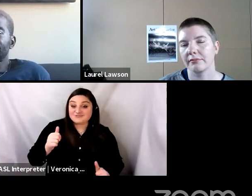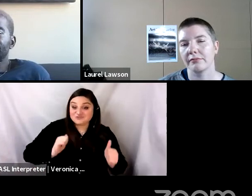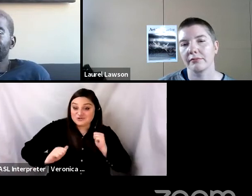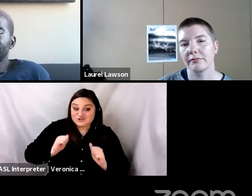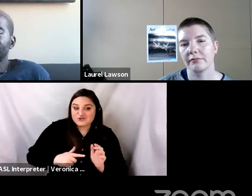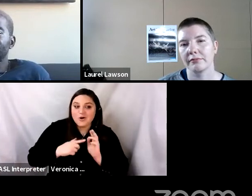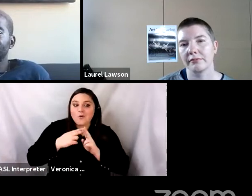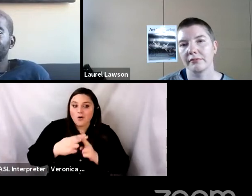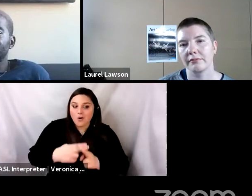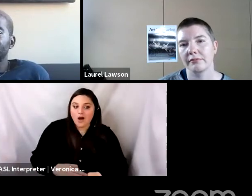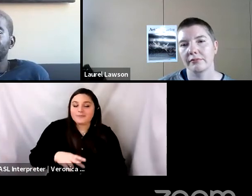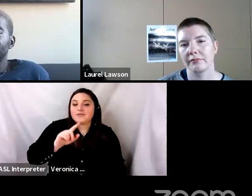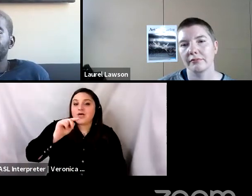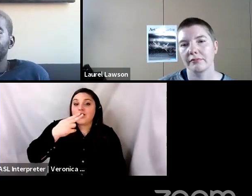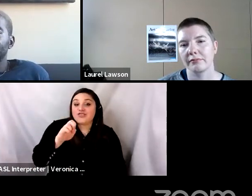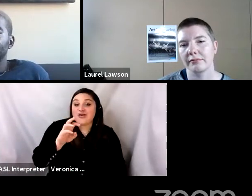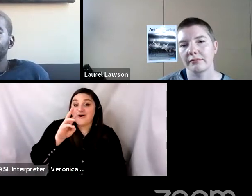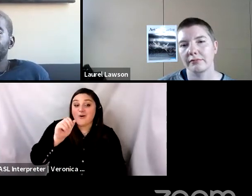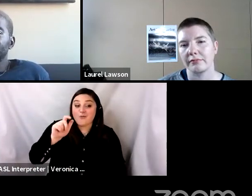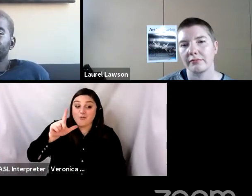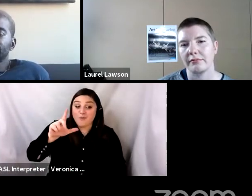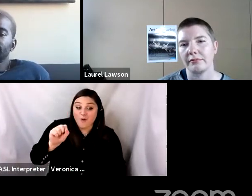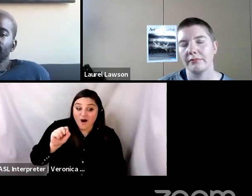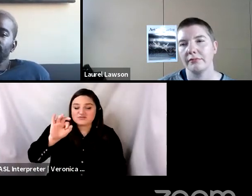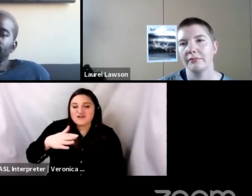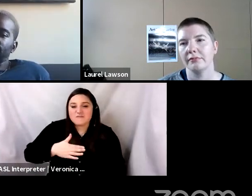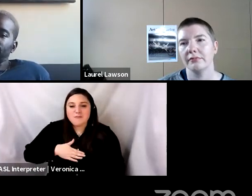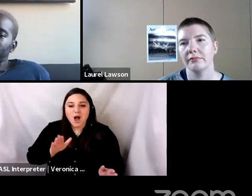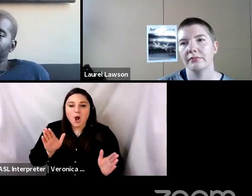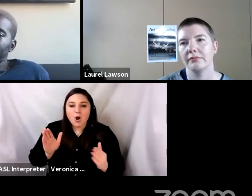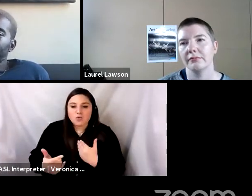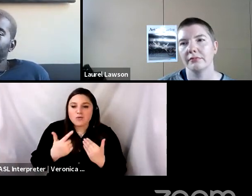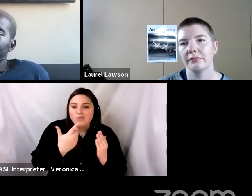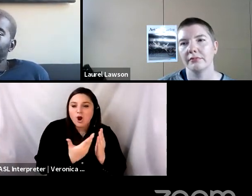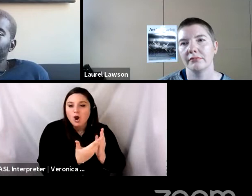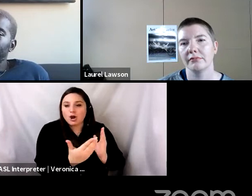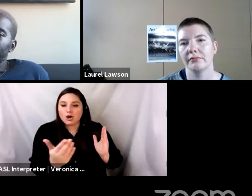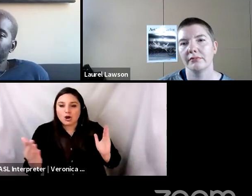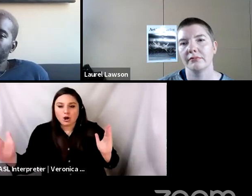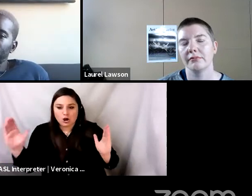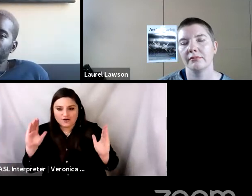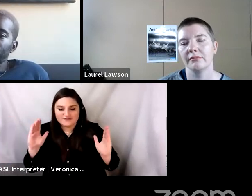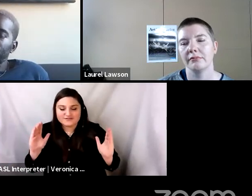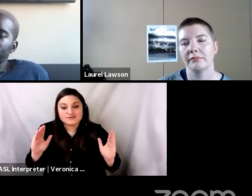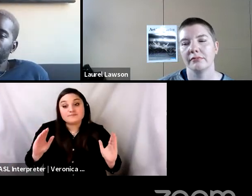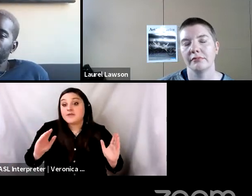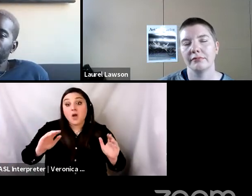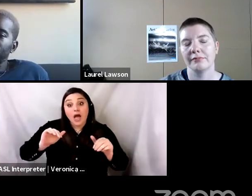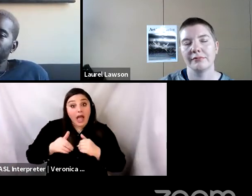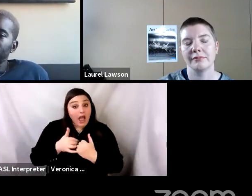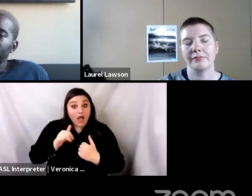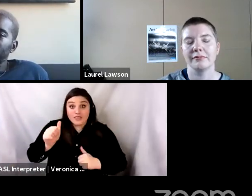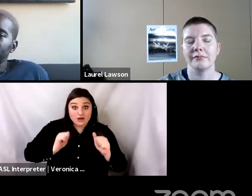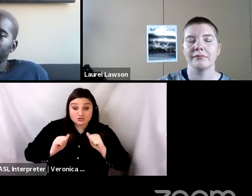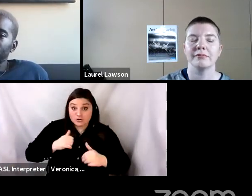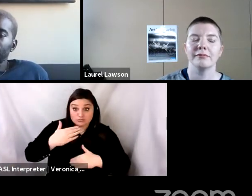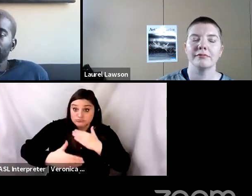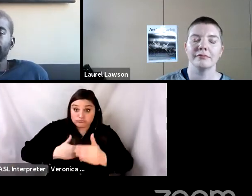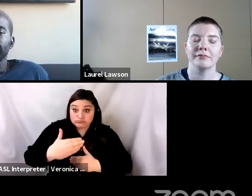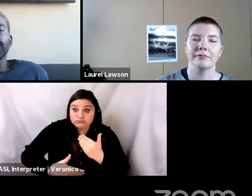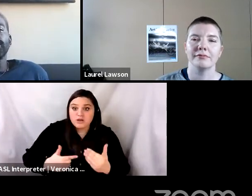a performance that involves microphones attached to my body,